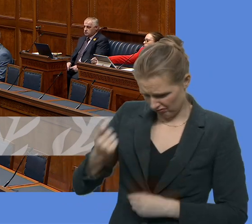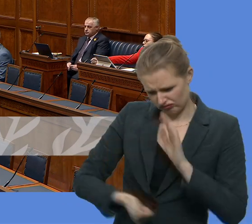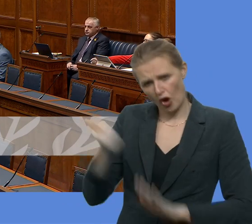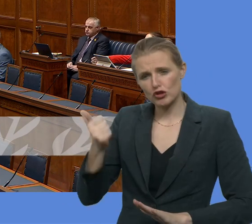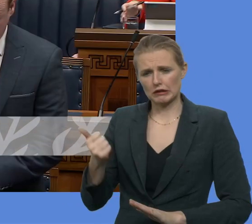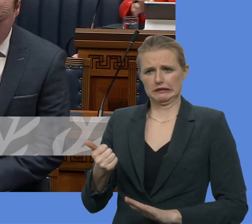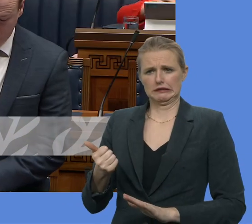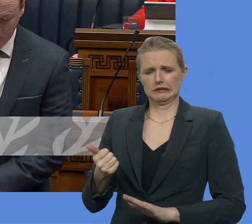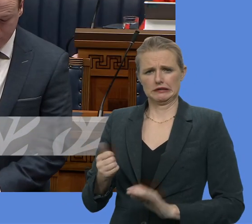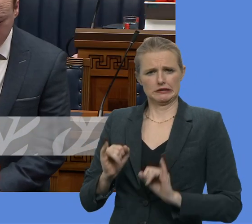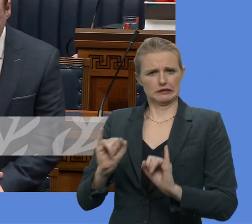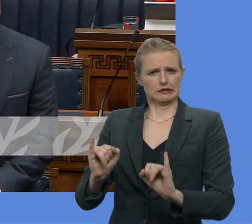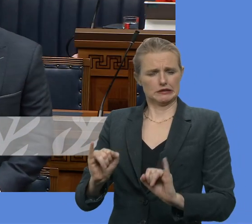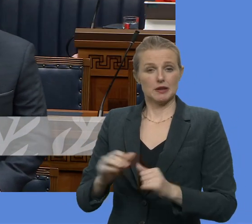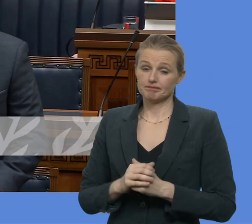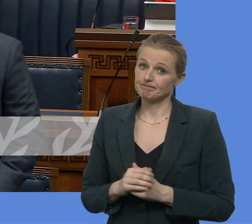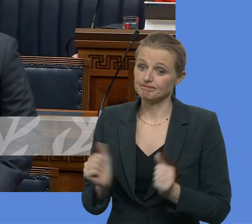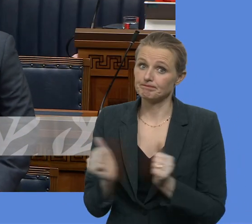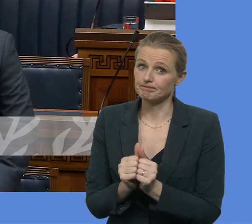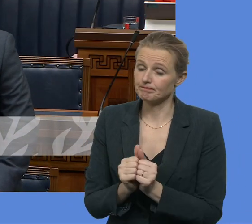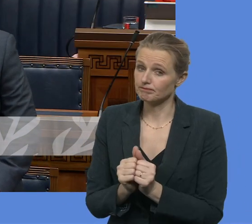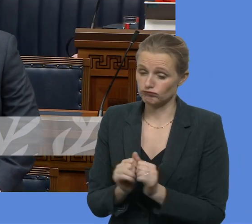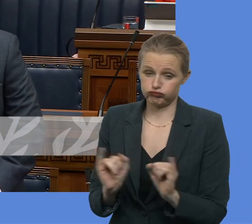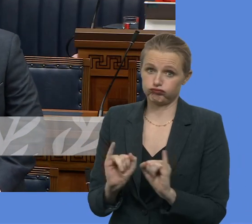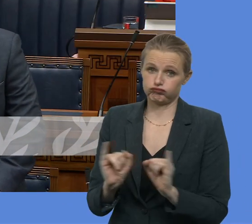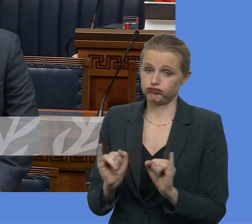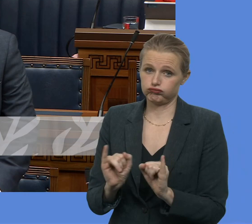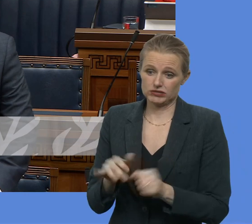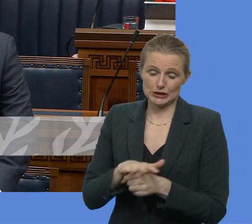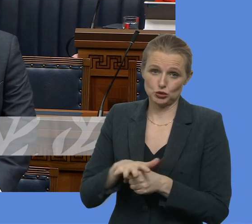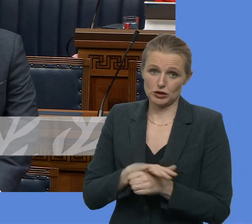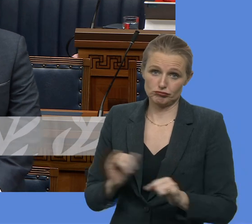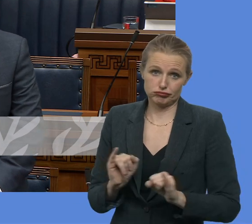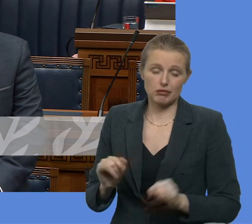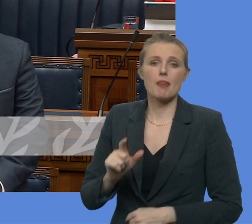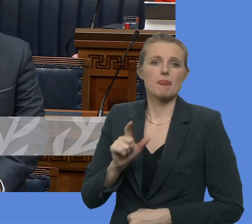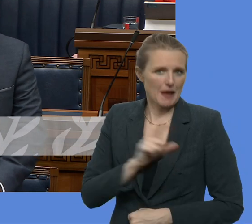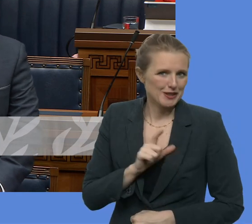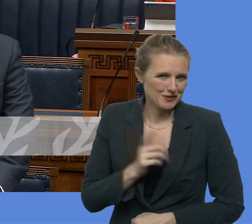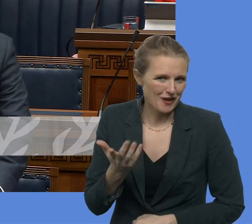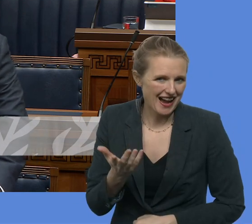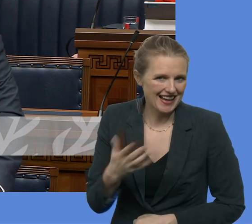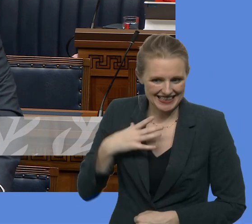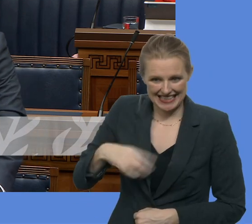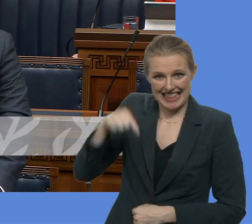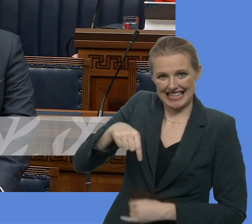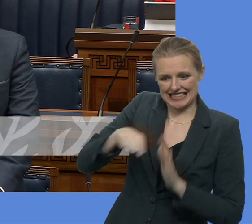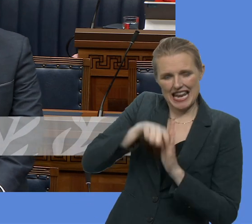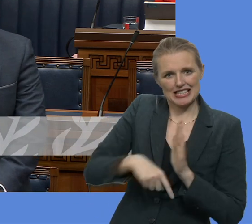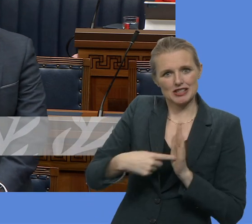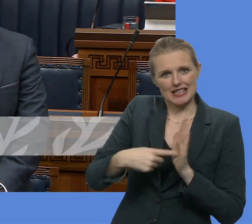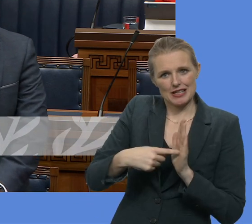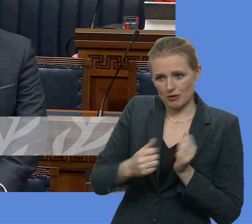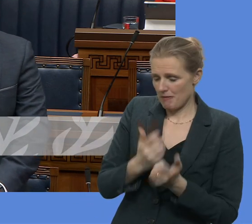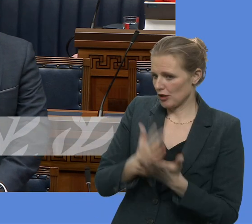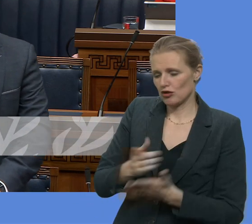Speaker, that I absolutely do agree with Mr. Bradley, and that is why there has been the need for this legislation, the